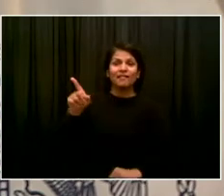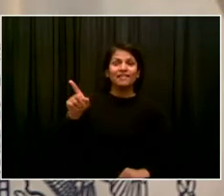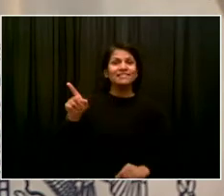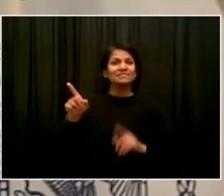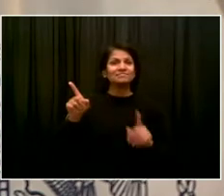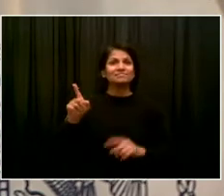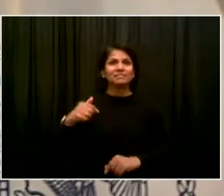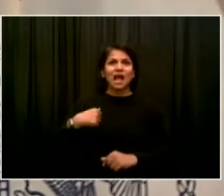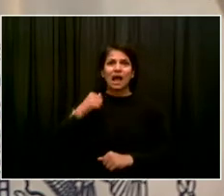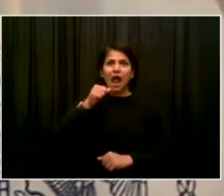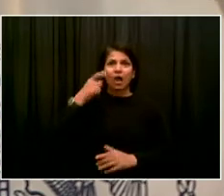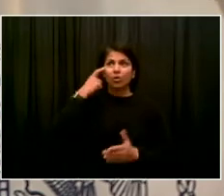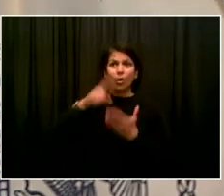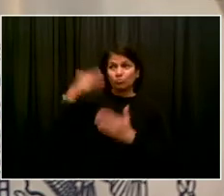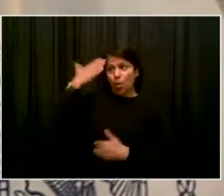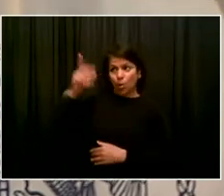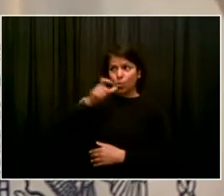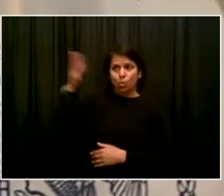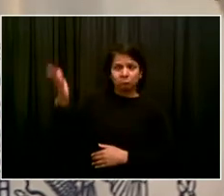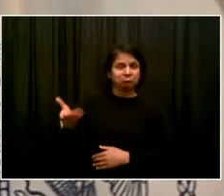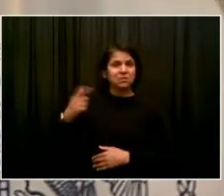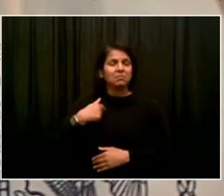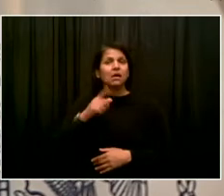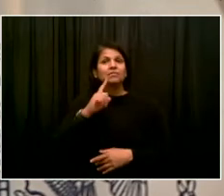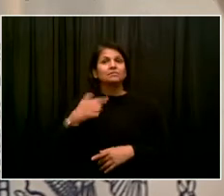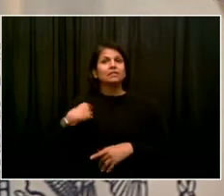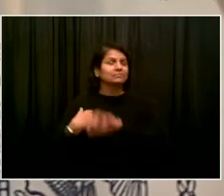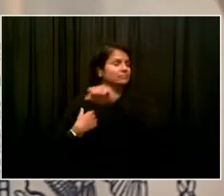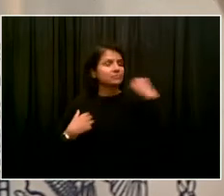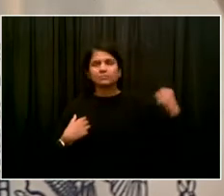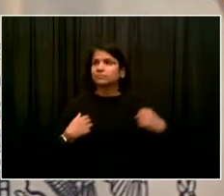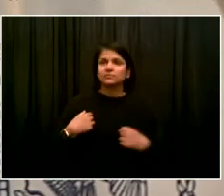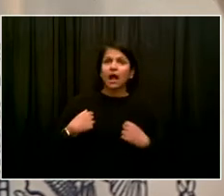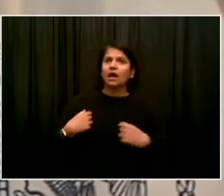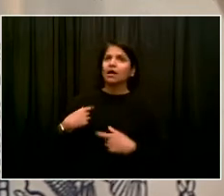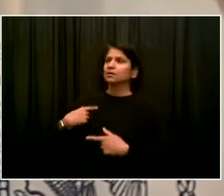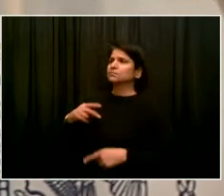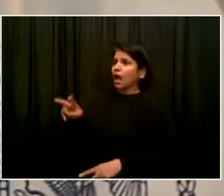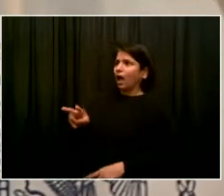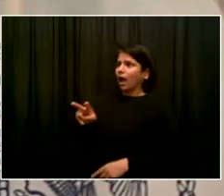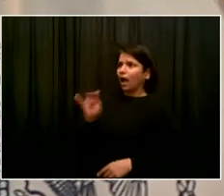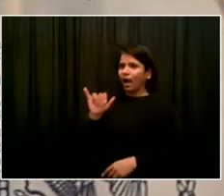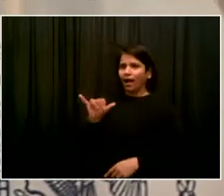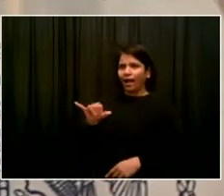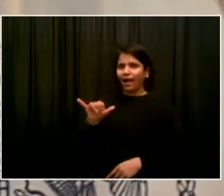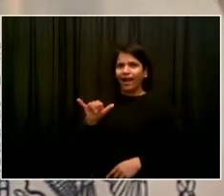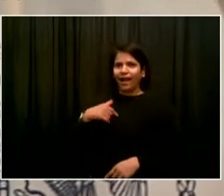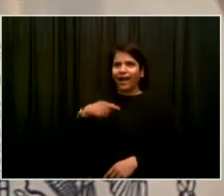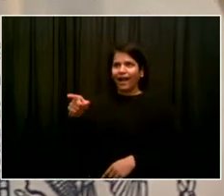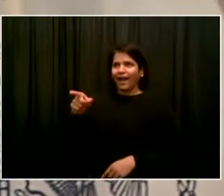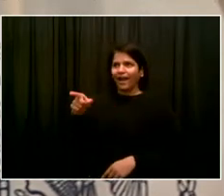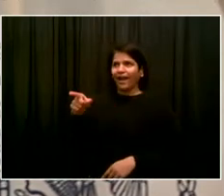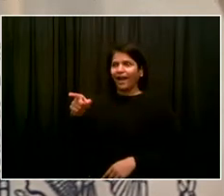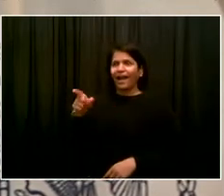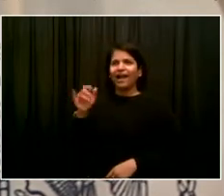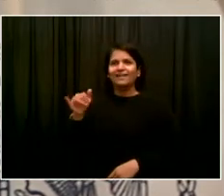until he was standing in front of me. And that began, in the most wonderful of ways, a